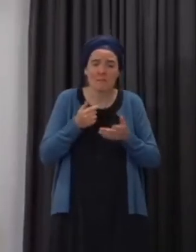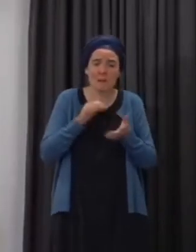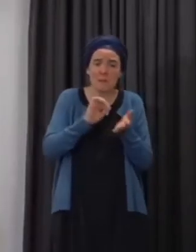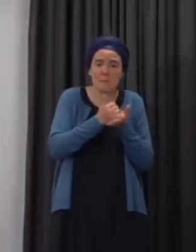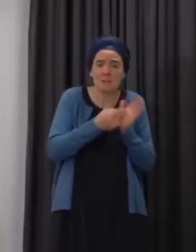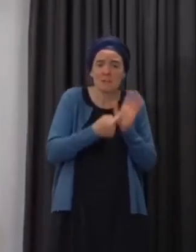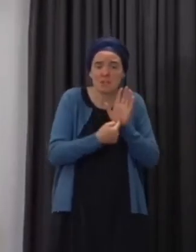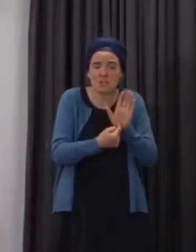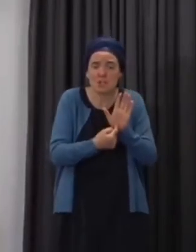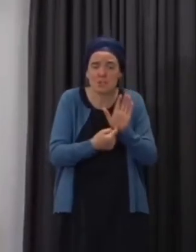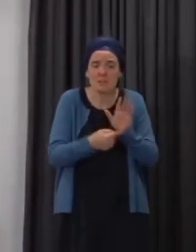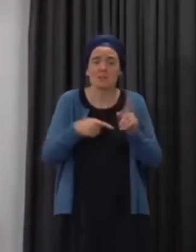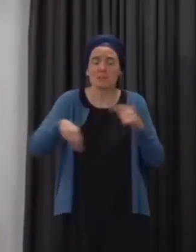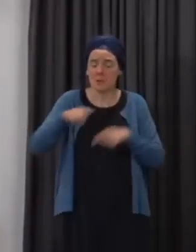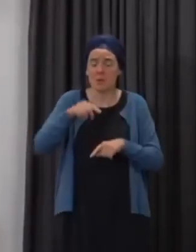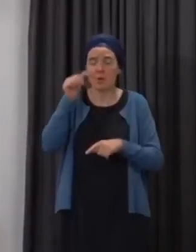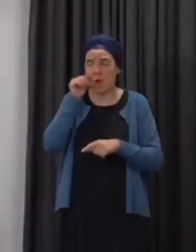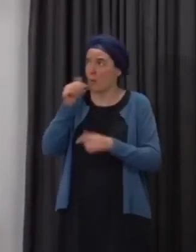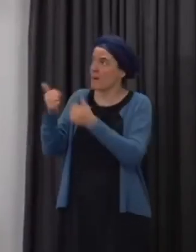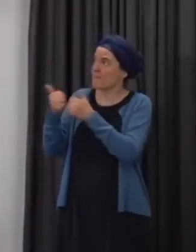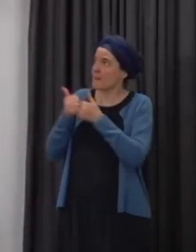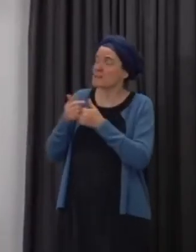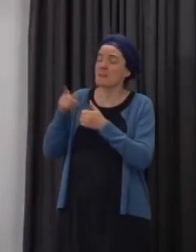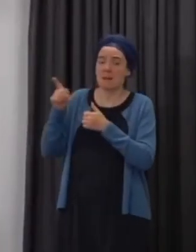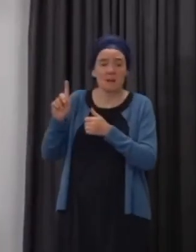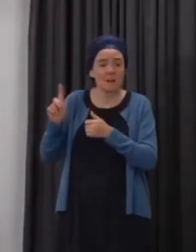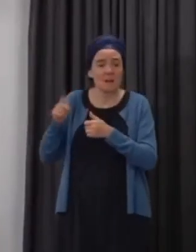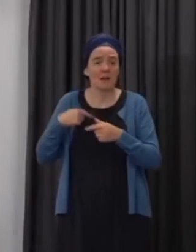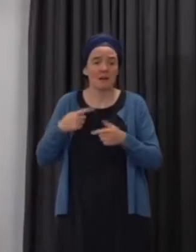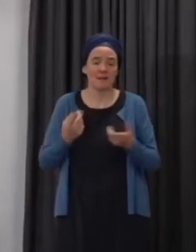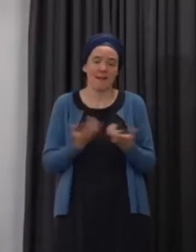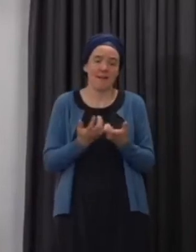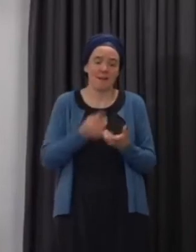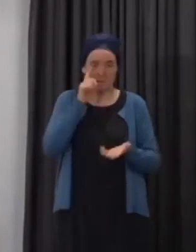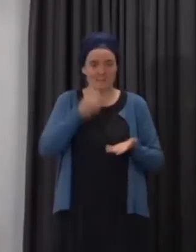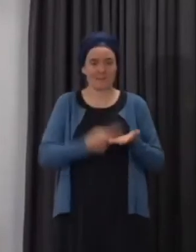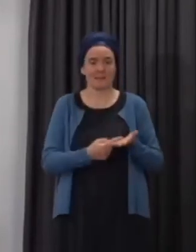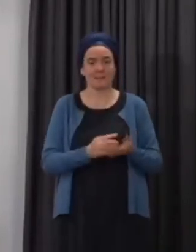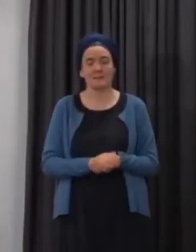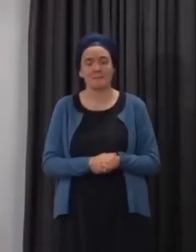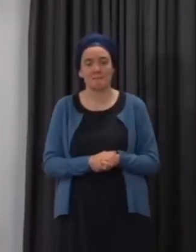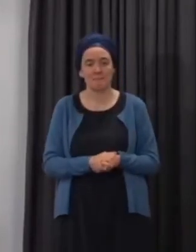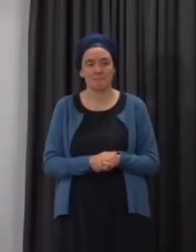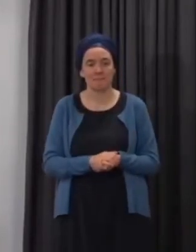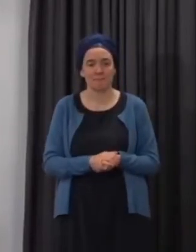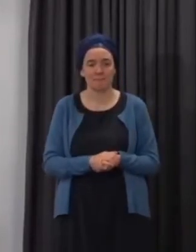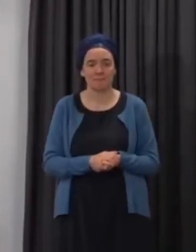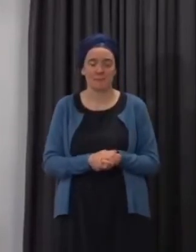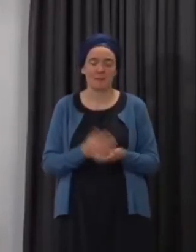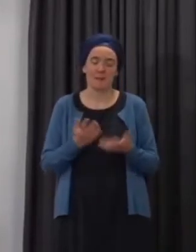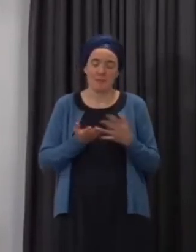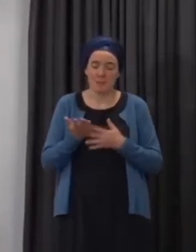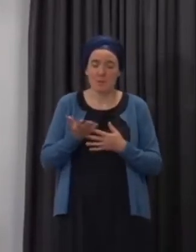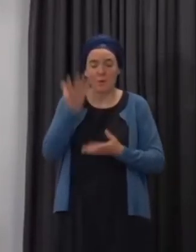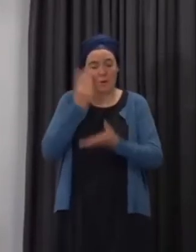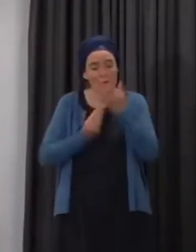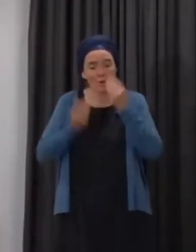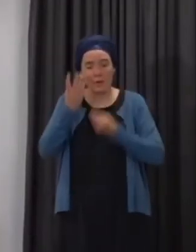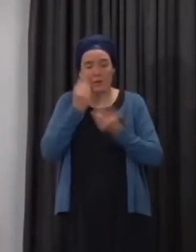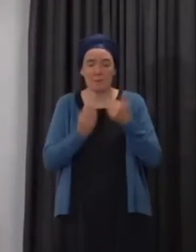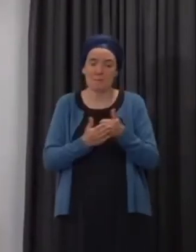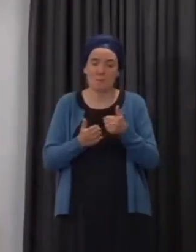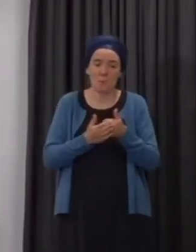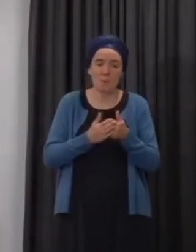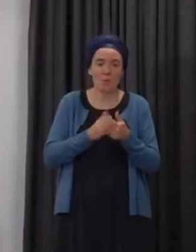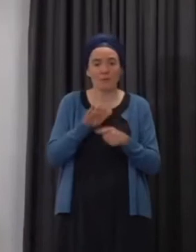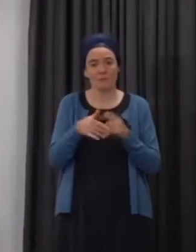future, there'll be a different choice made as we learn more, as we understand more about how coronavirus affects people and the sort of signs that we